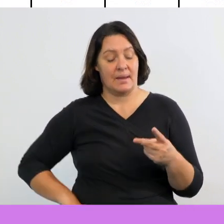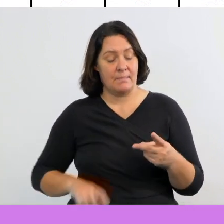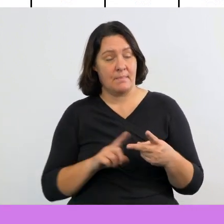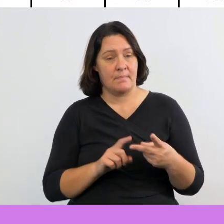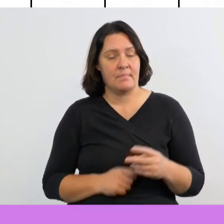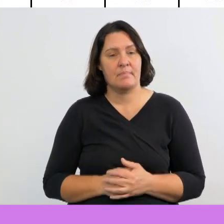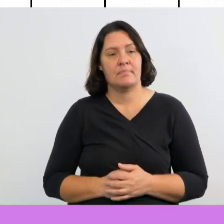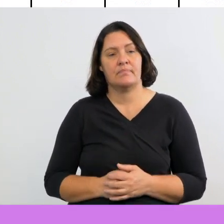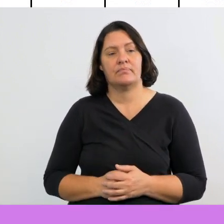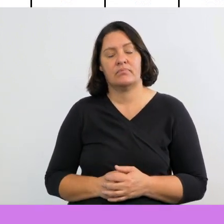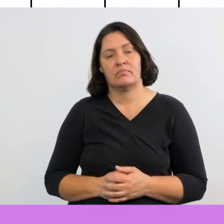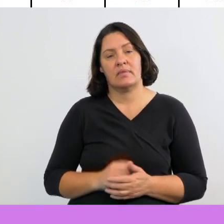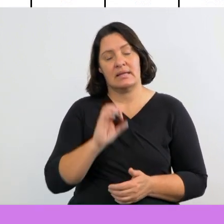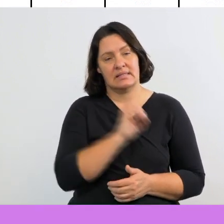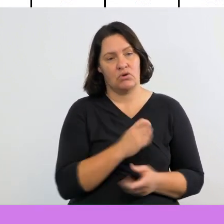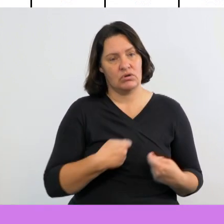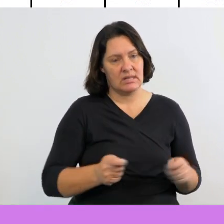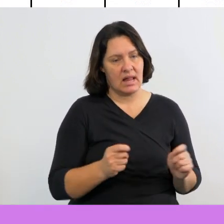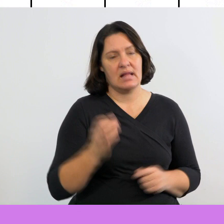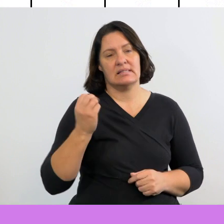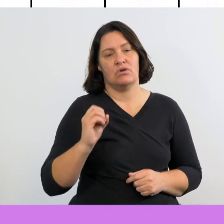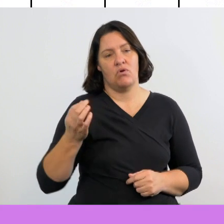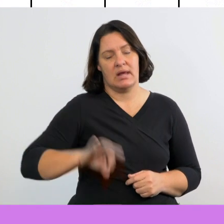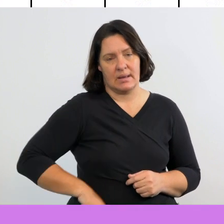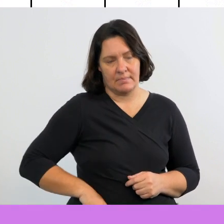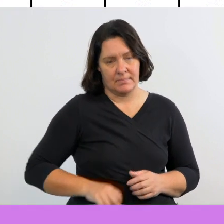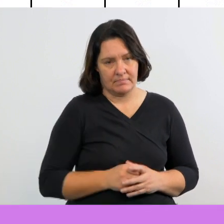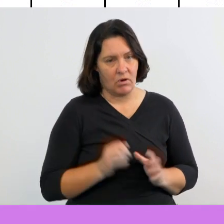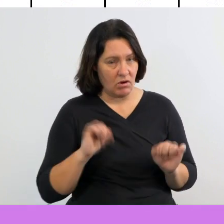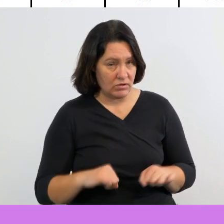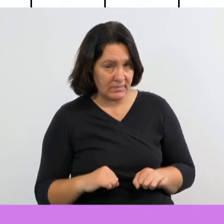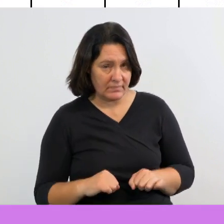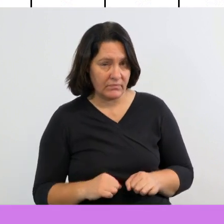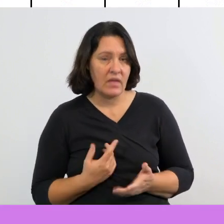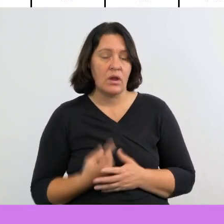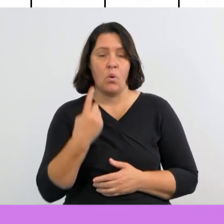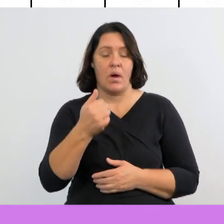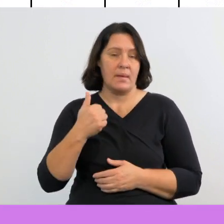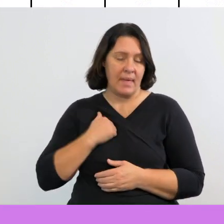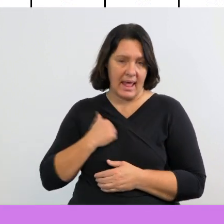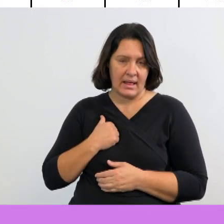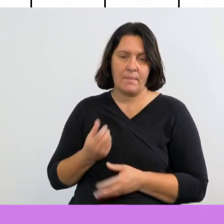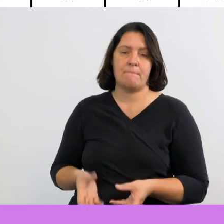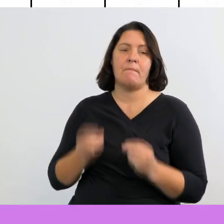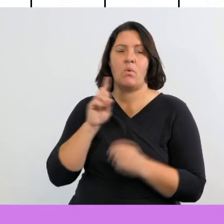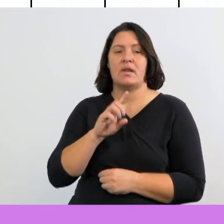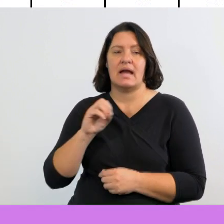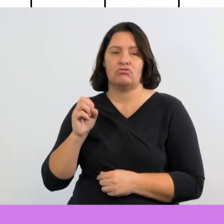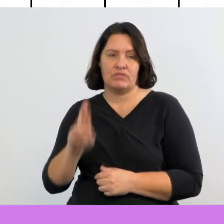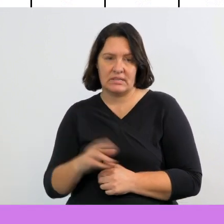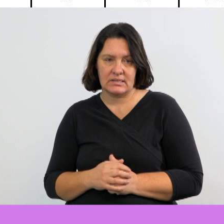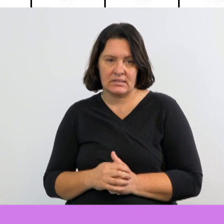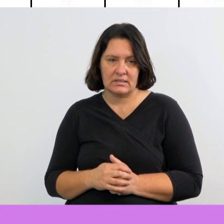income. So looking at it, 0 sales, 0 income. We agree on that one. Then 1 bag will be more or